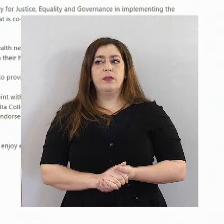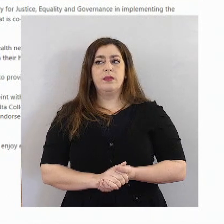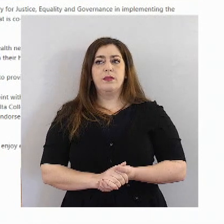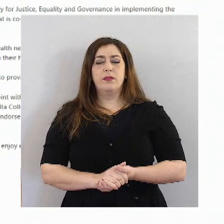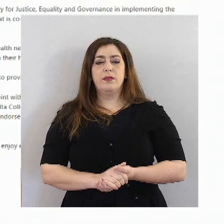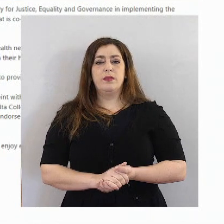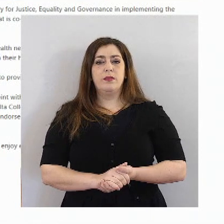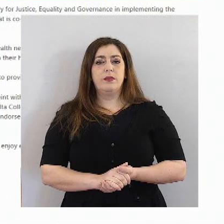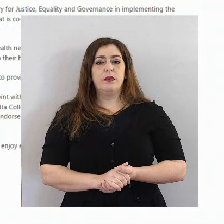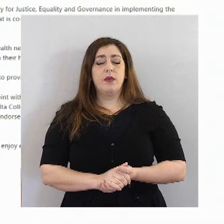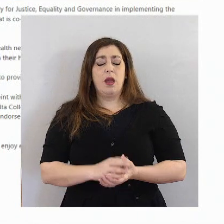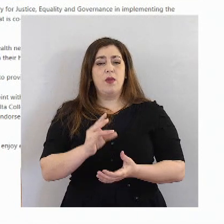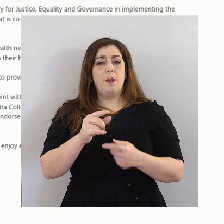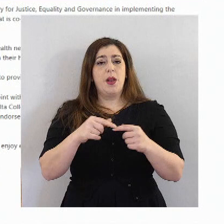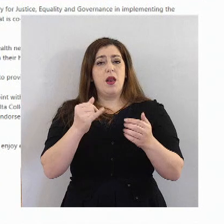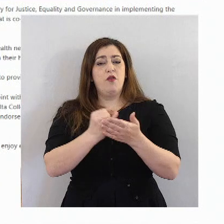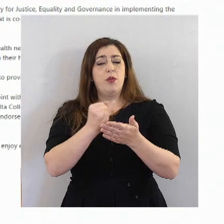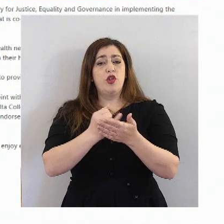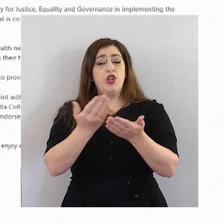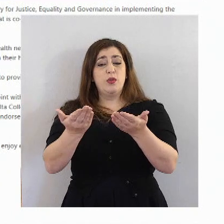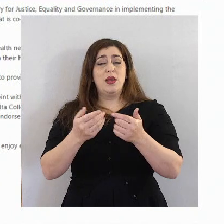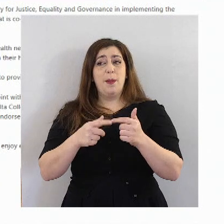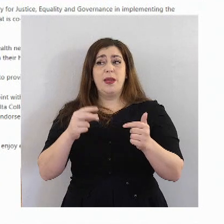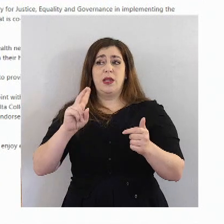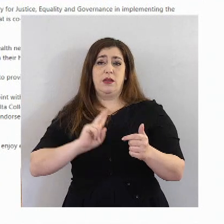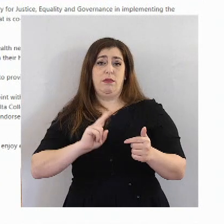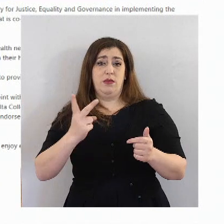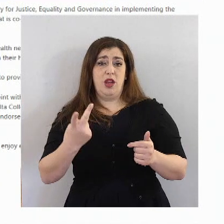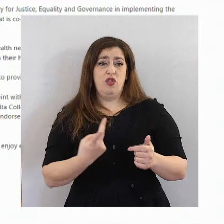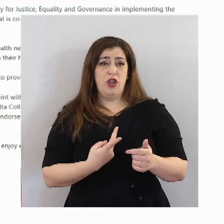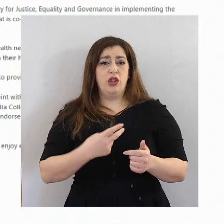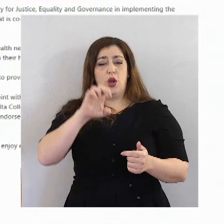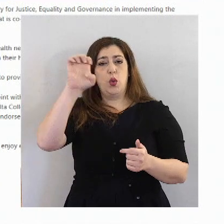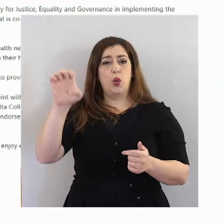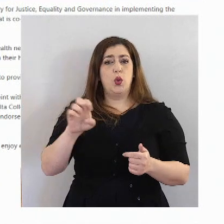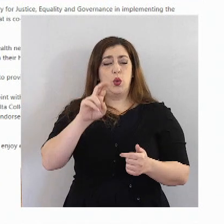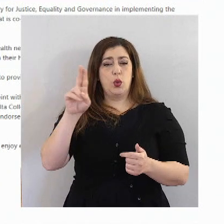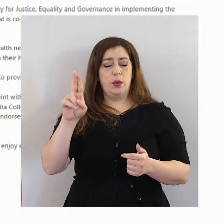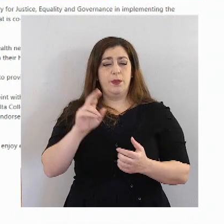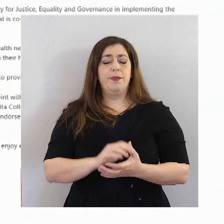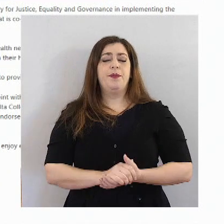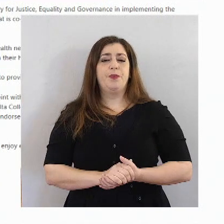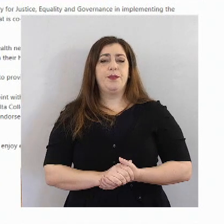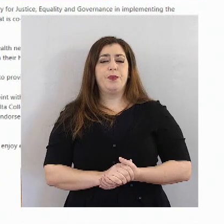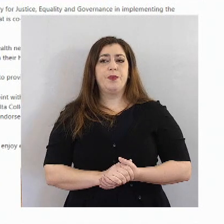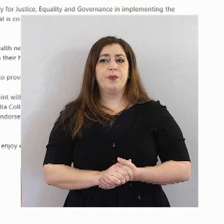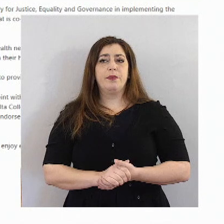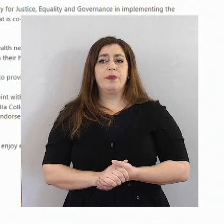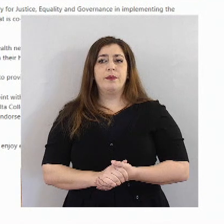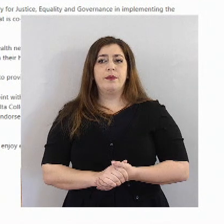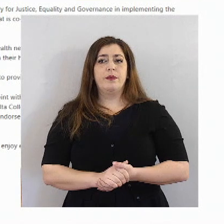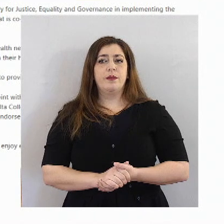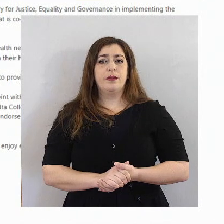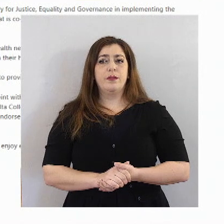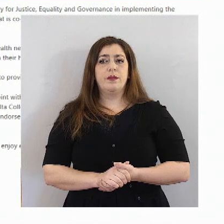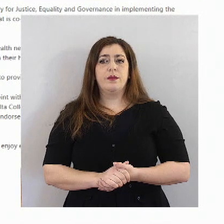Transgender Europe, and Jason Bonici from the Malta College of Family Doctors. So this website